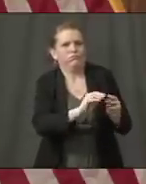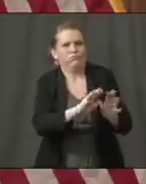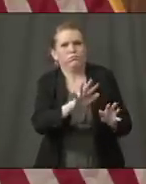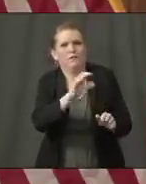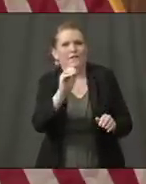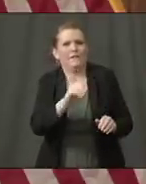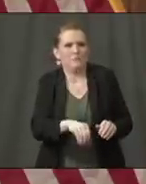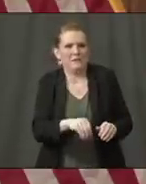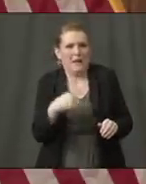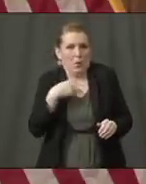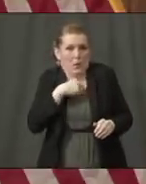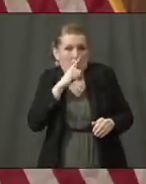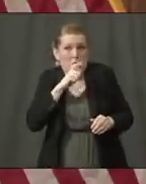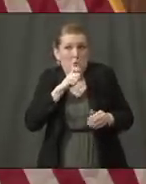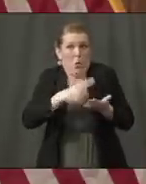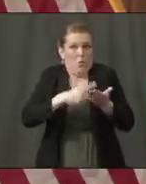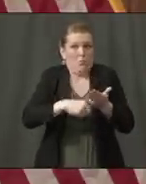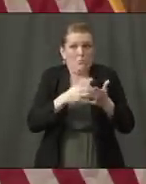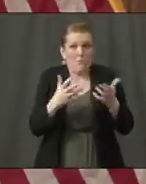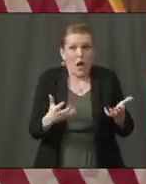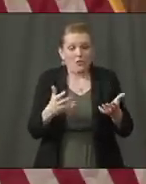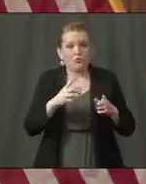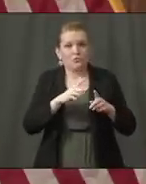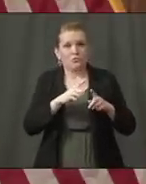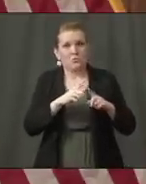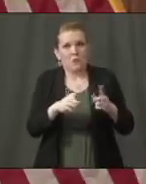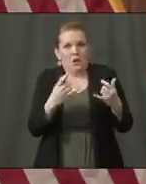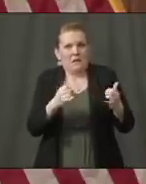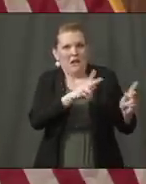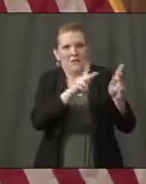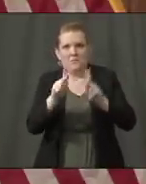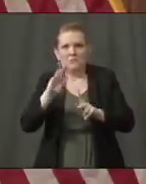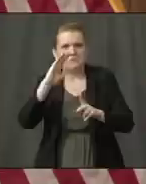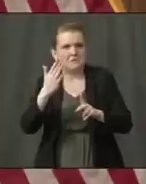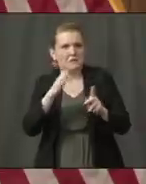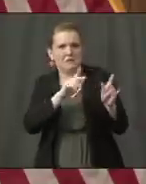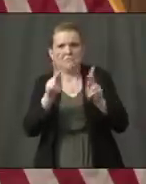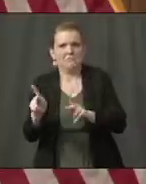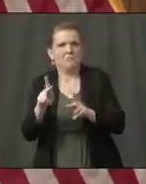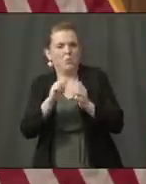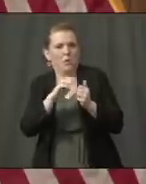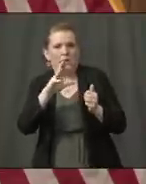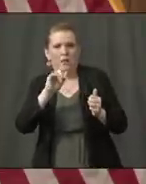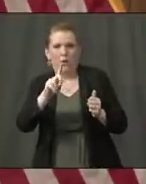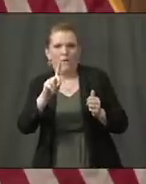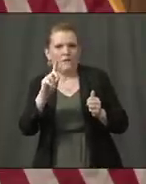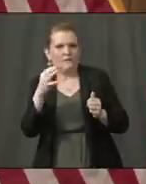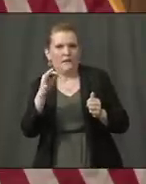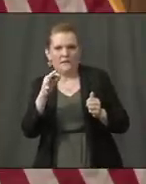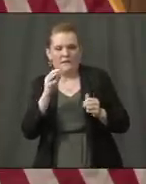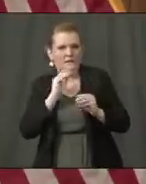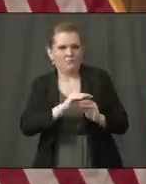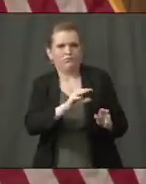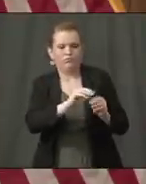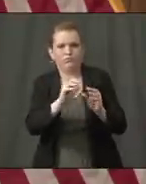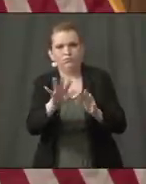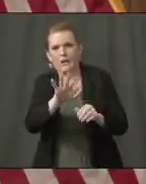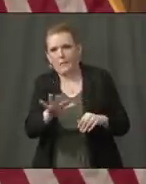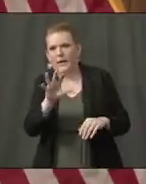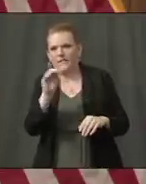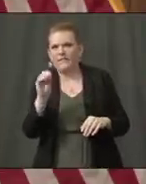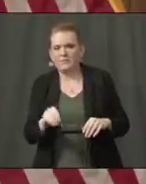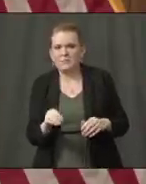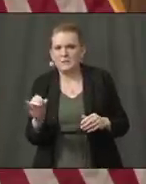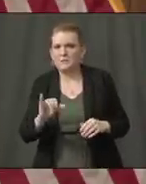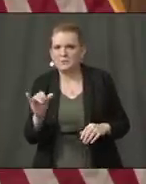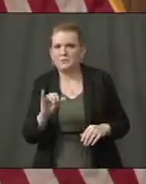very at-risk population. And so we're there now with COVID-19, and we're obviously taking all the actions and working very closely